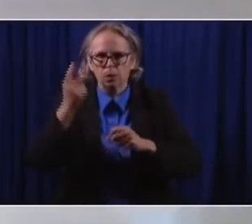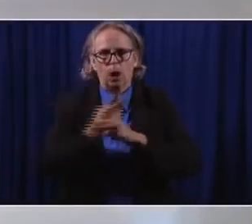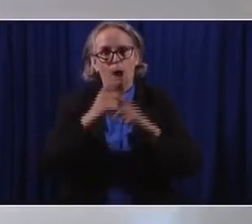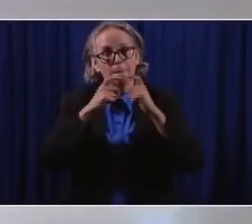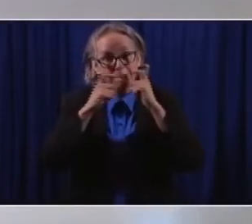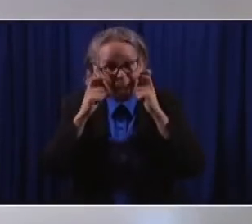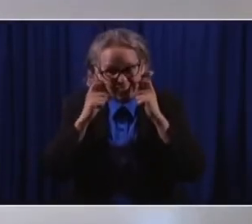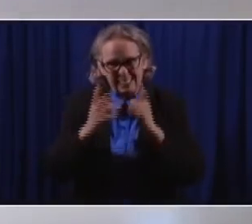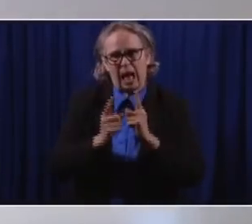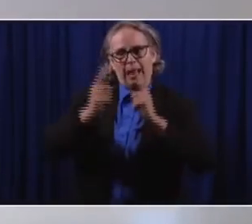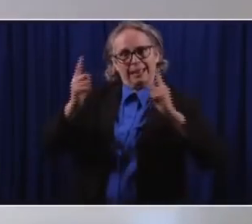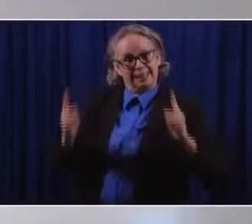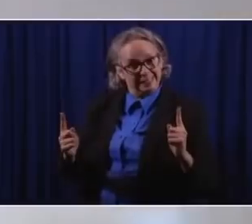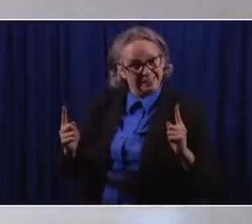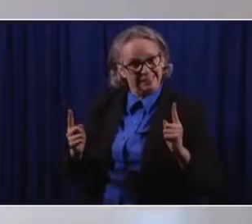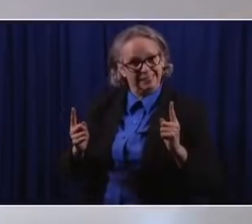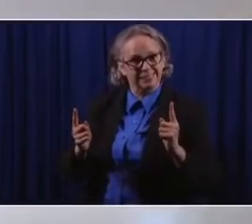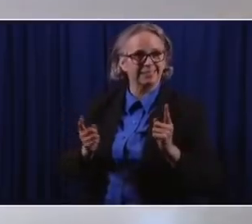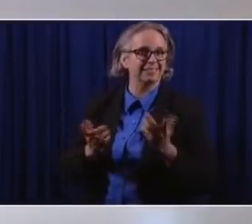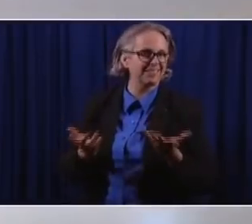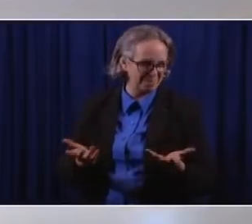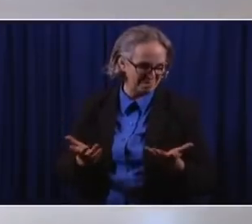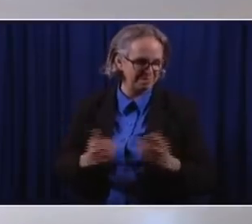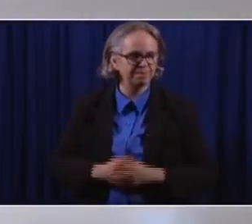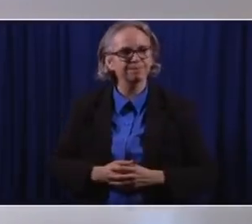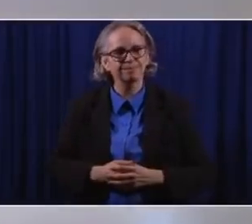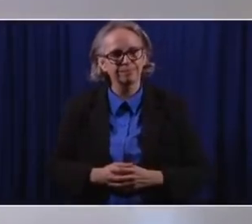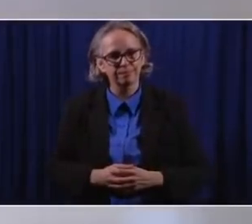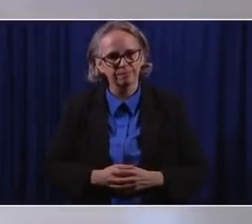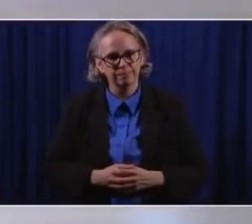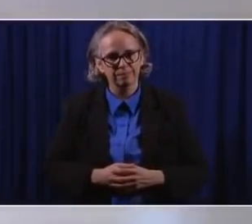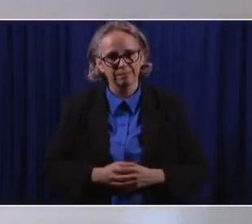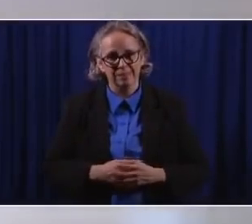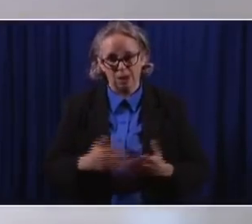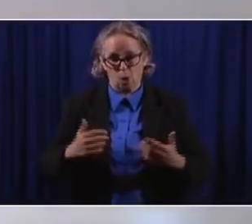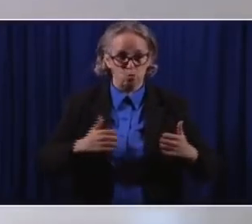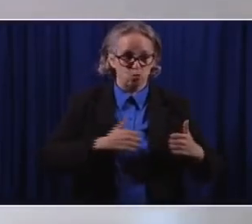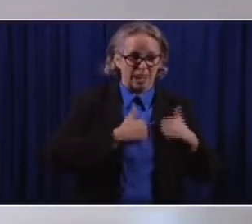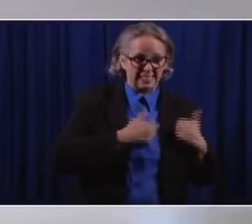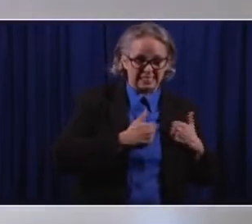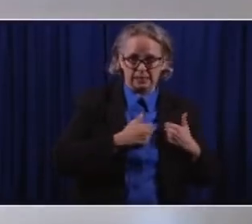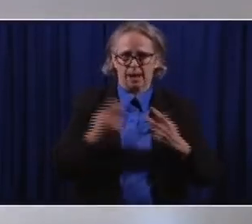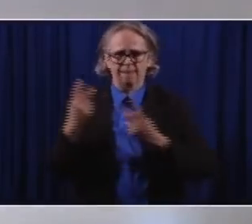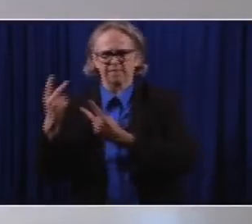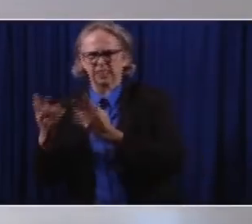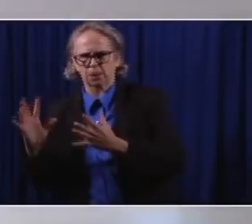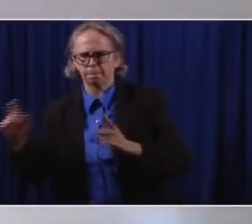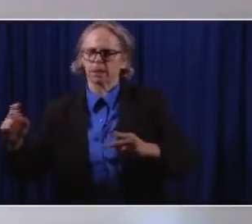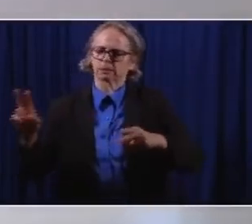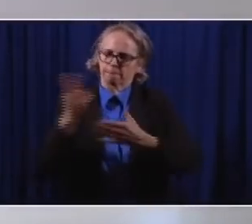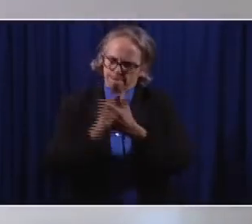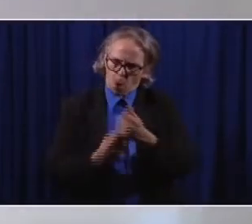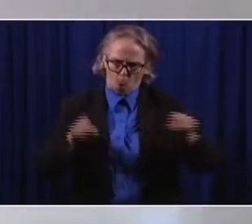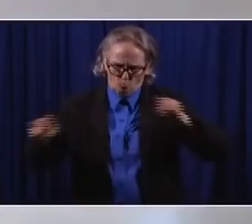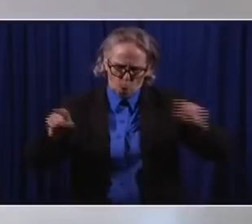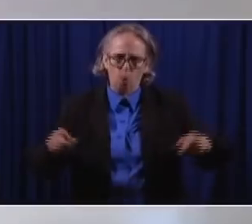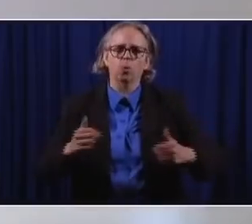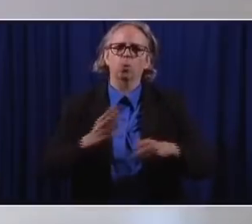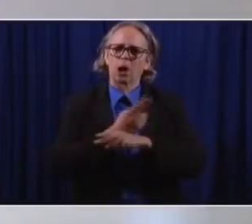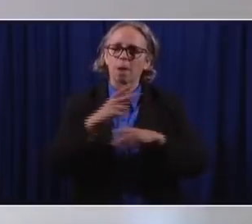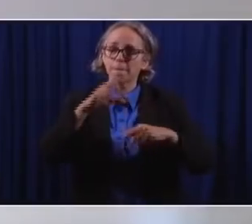mask supplied by the facility. In addition to regular visits, visitation will also be permitted